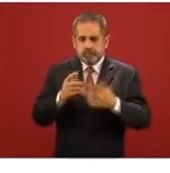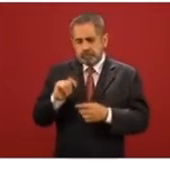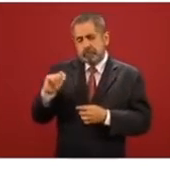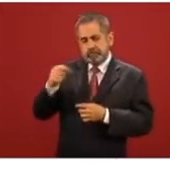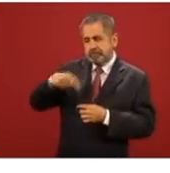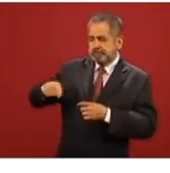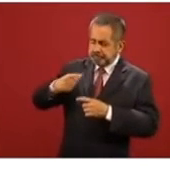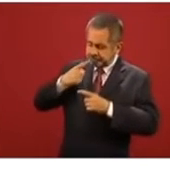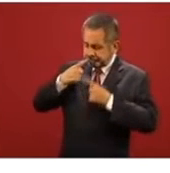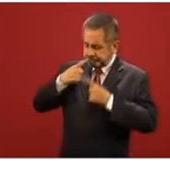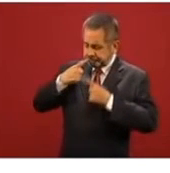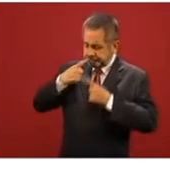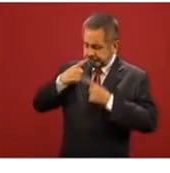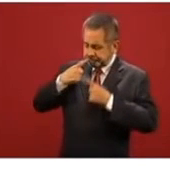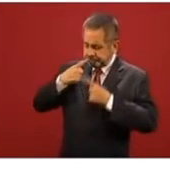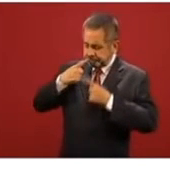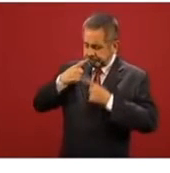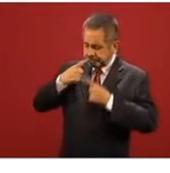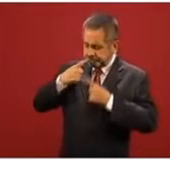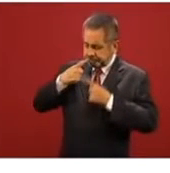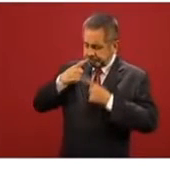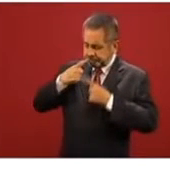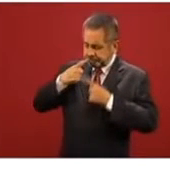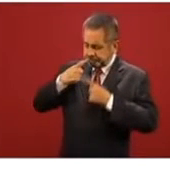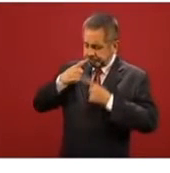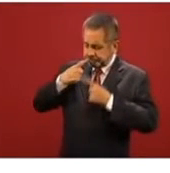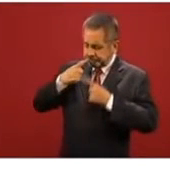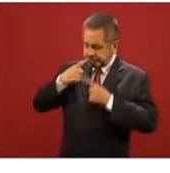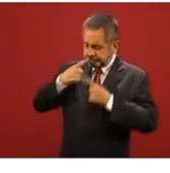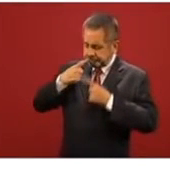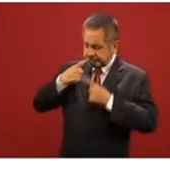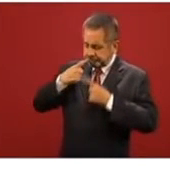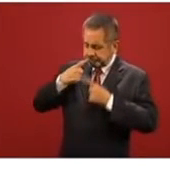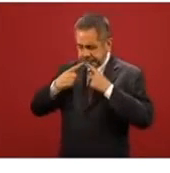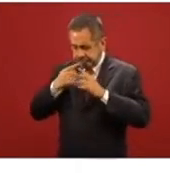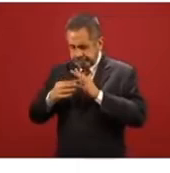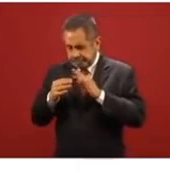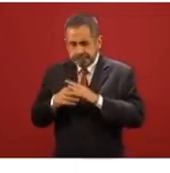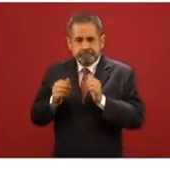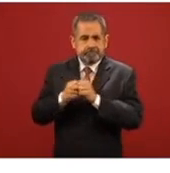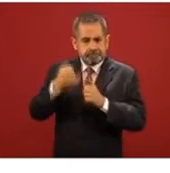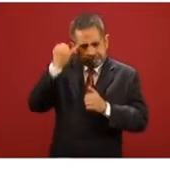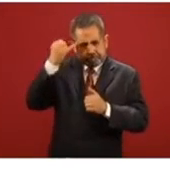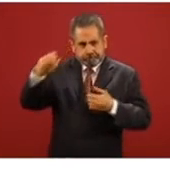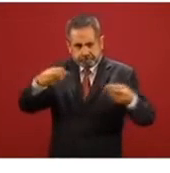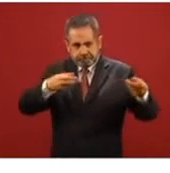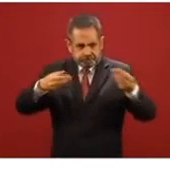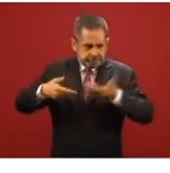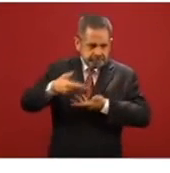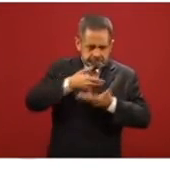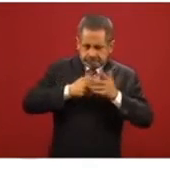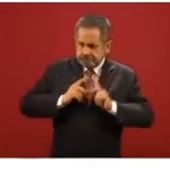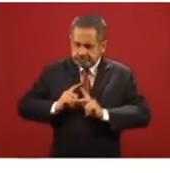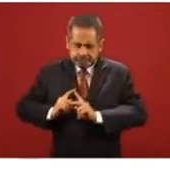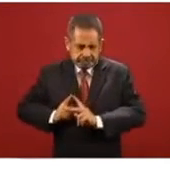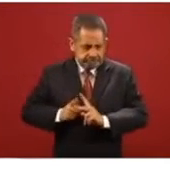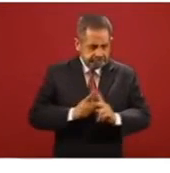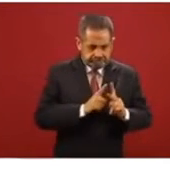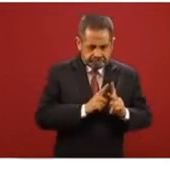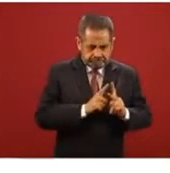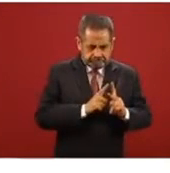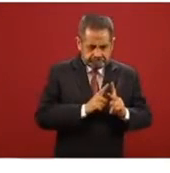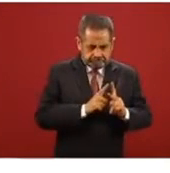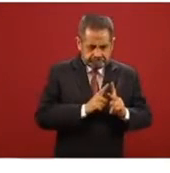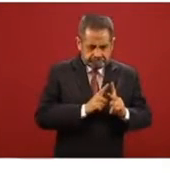calculated técnica y con with a technical basis colaboración de todos los que están